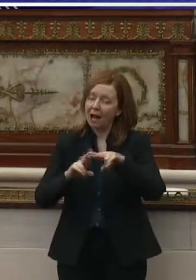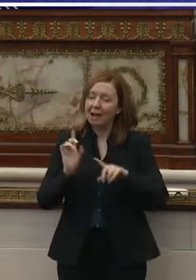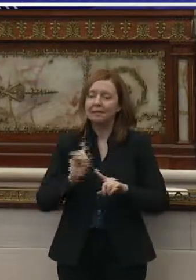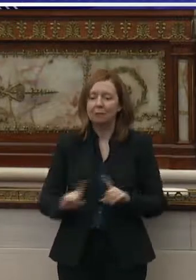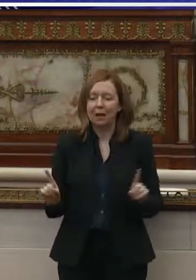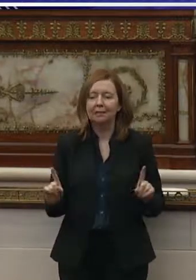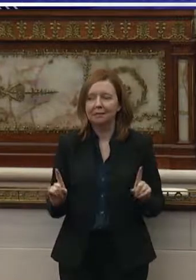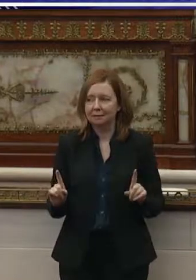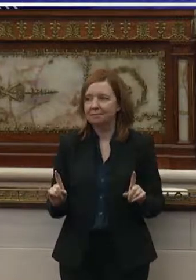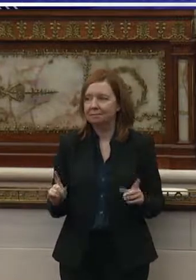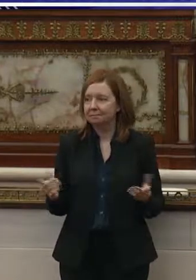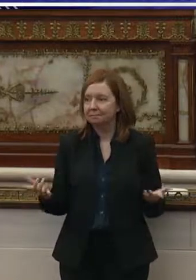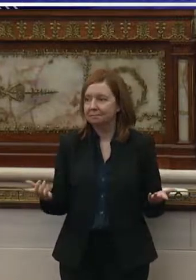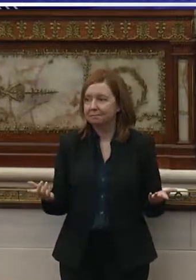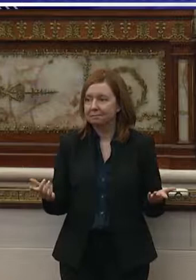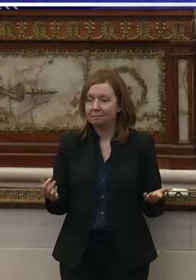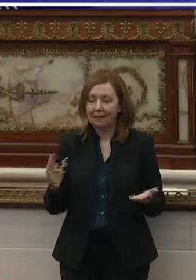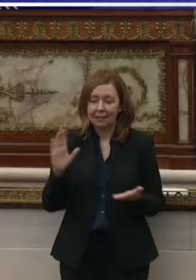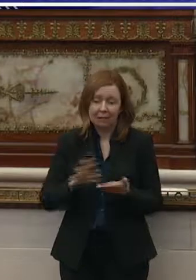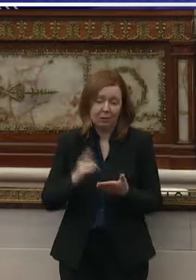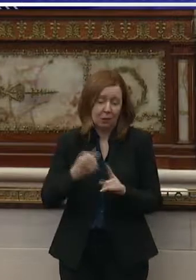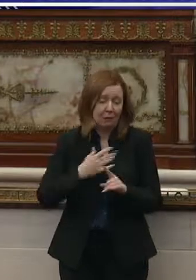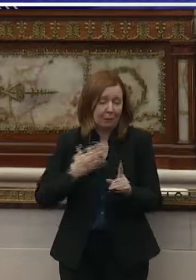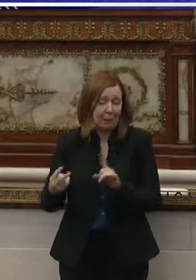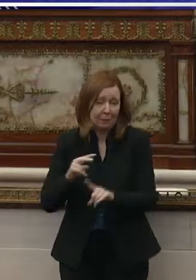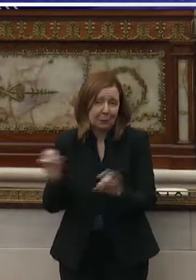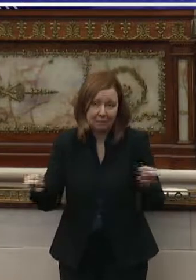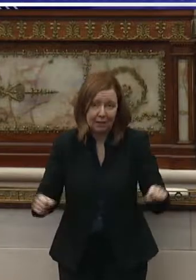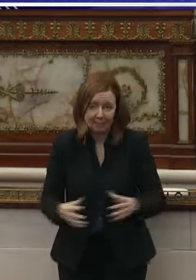it's too low from my perspective.